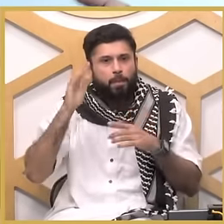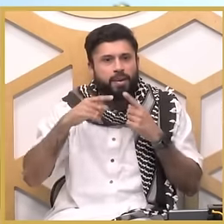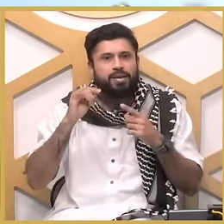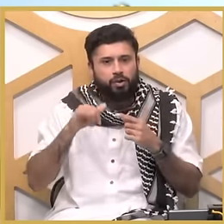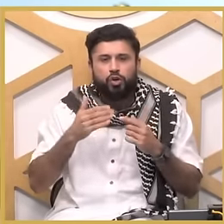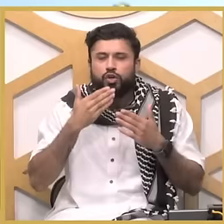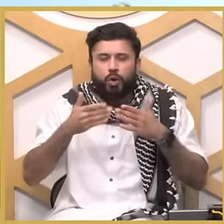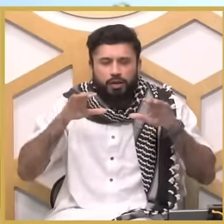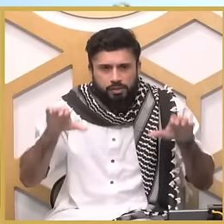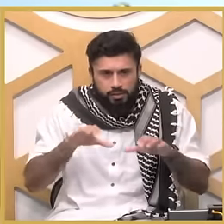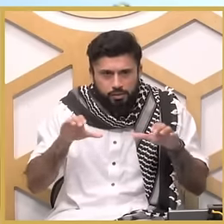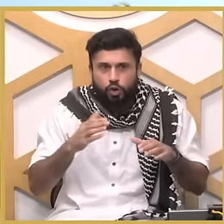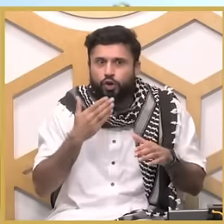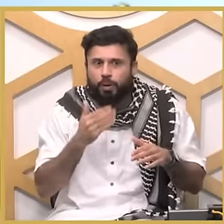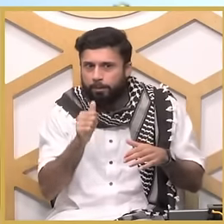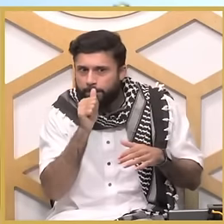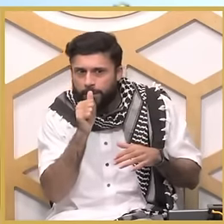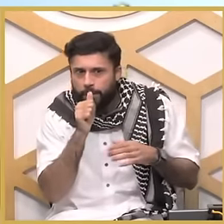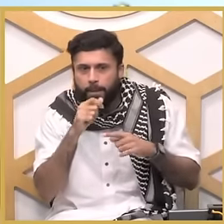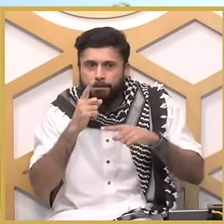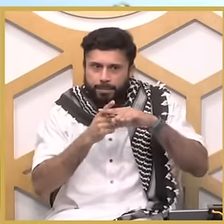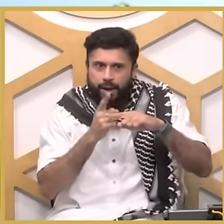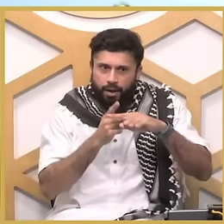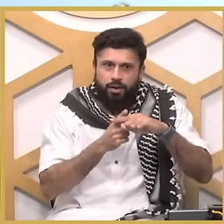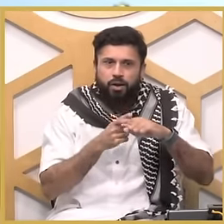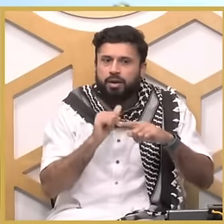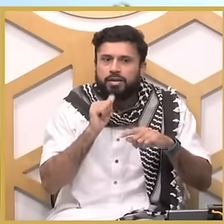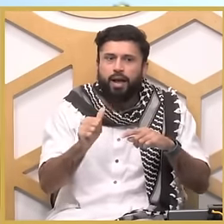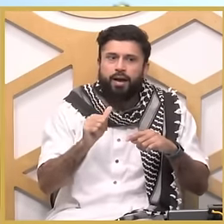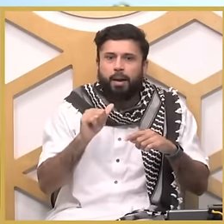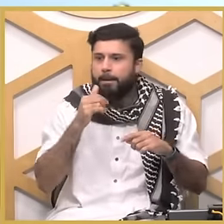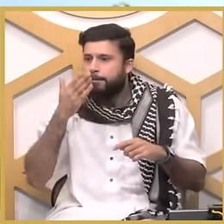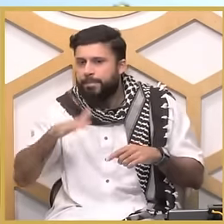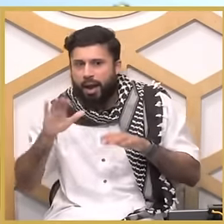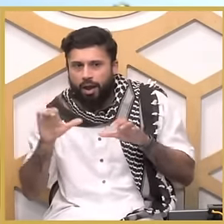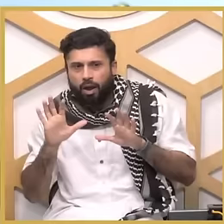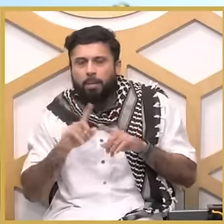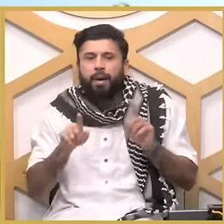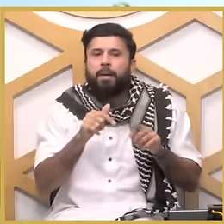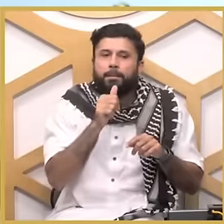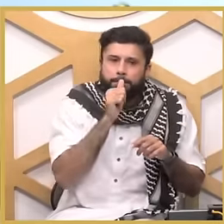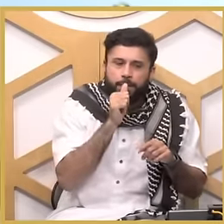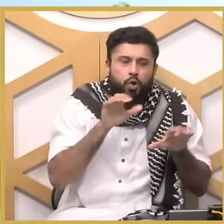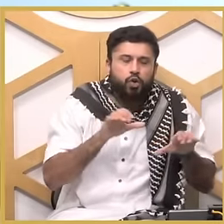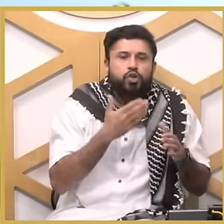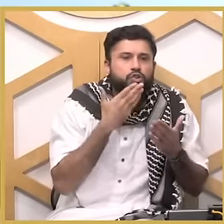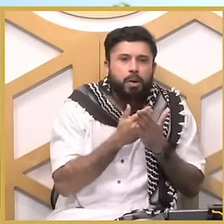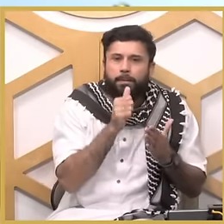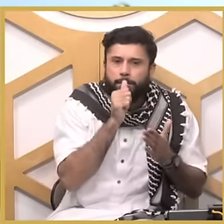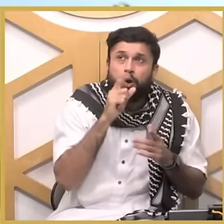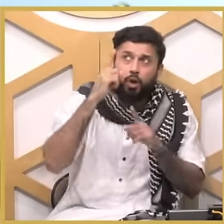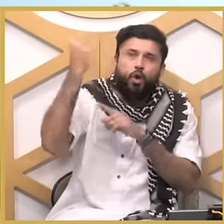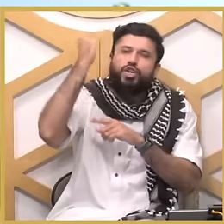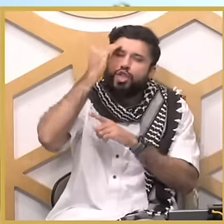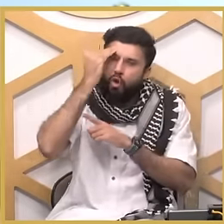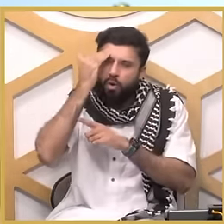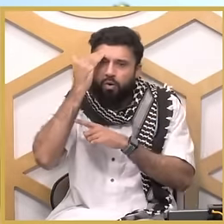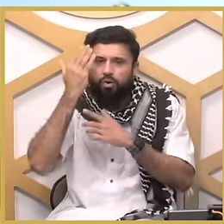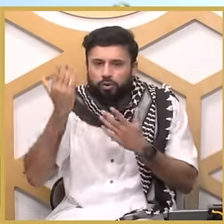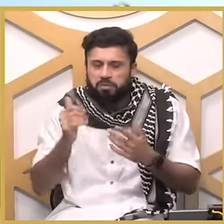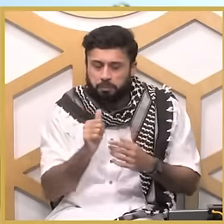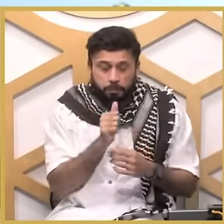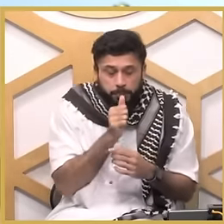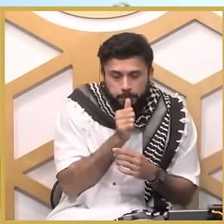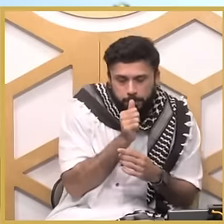Let's forget about just exhuming, you know, getting the skeletons out of the closet, you know? Just think about like the secret. So when you meet Allah